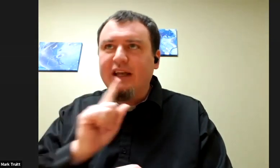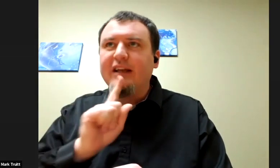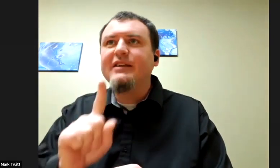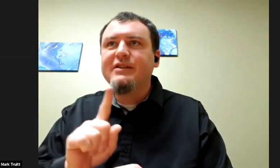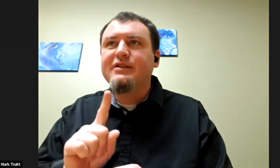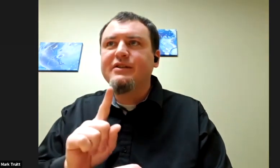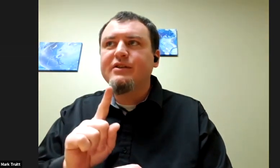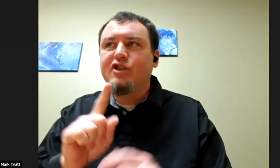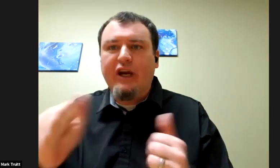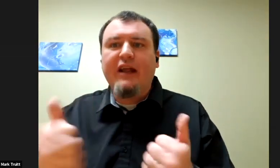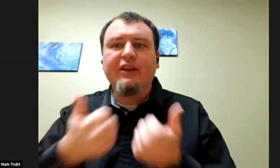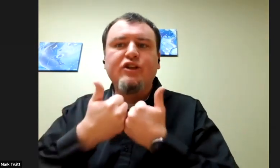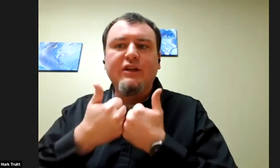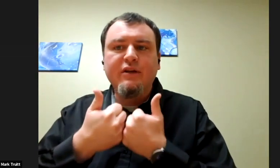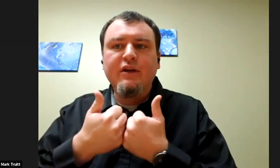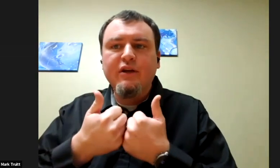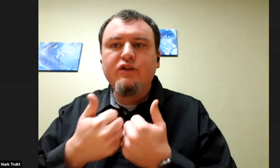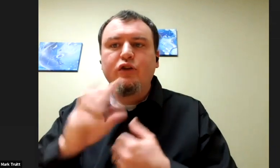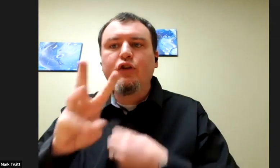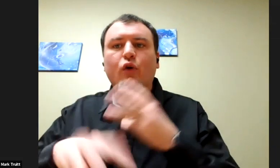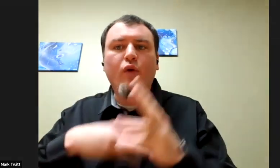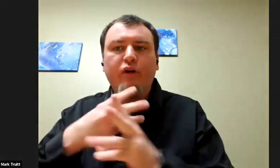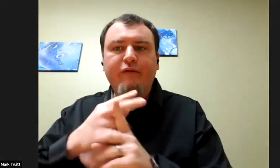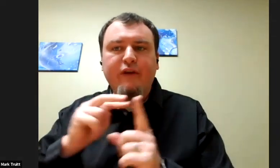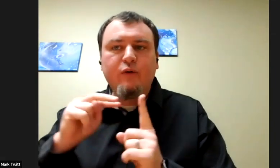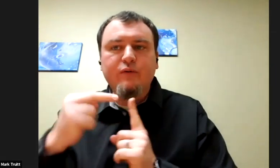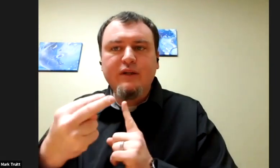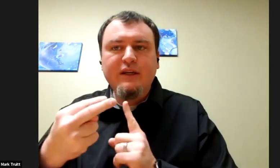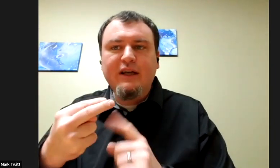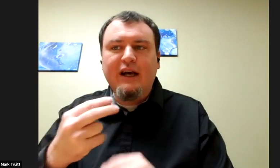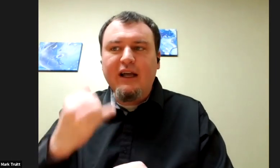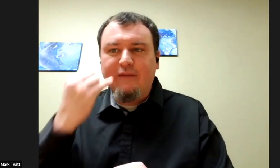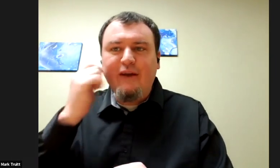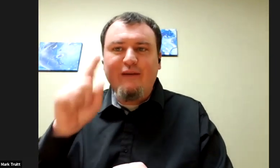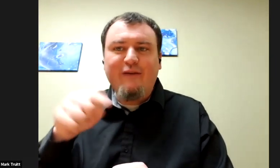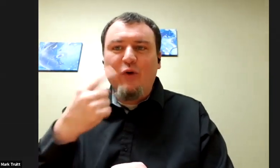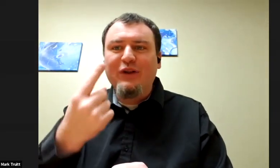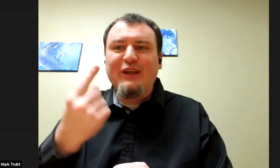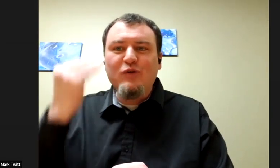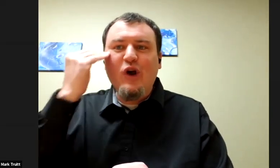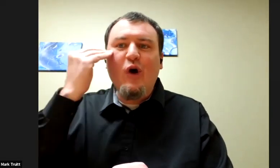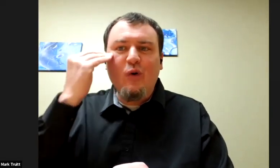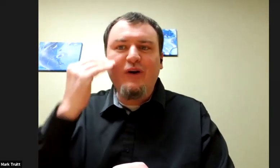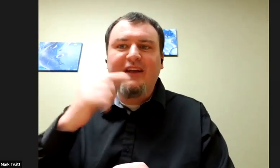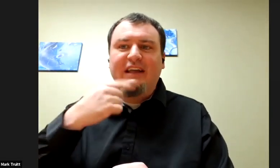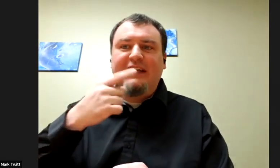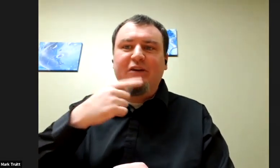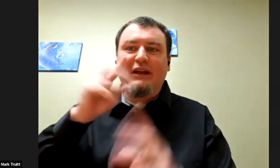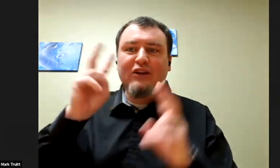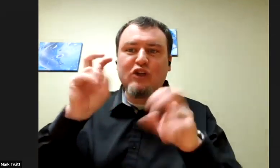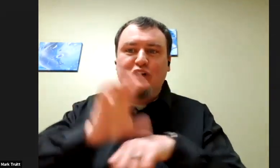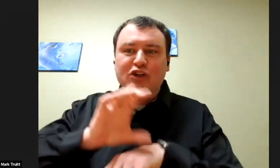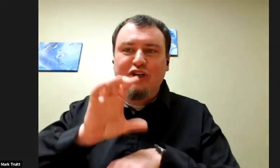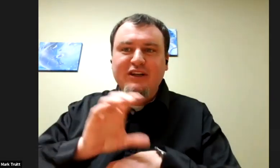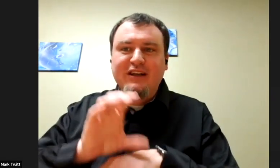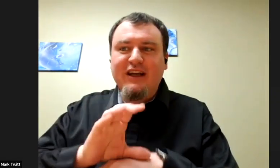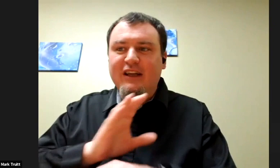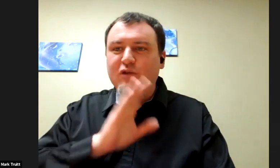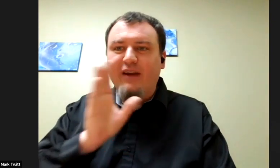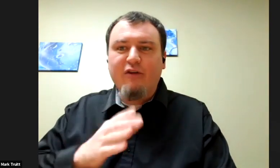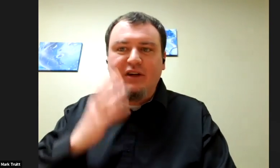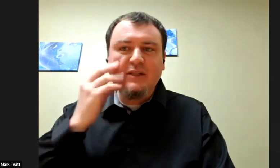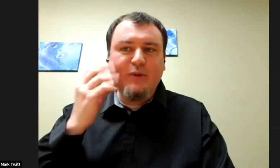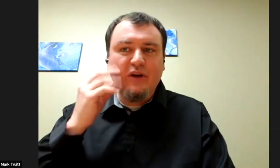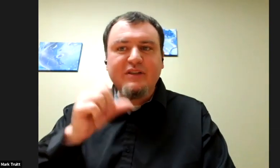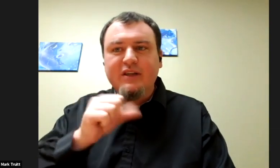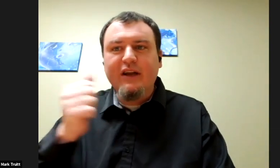because it is challenging to your worldview. If only you know hearing church and